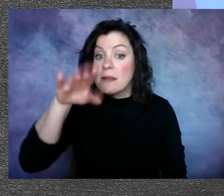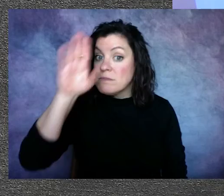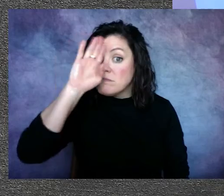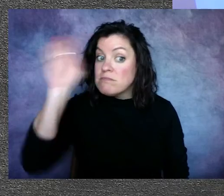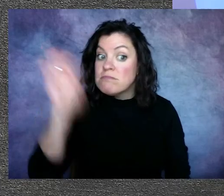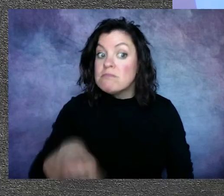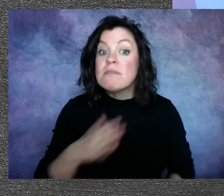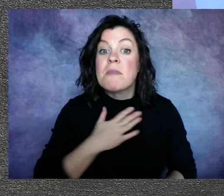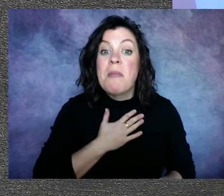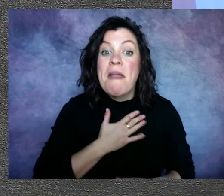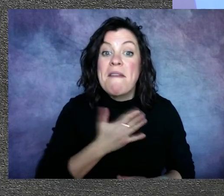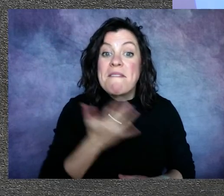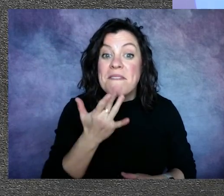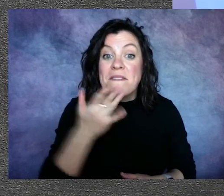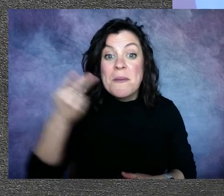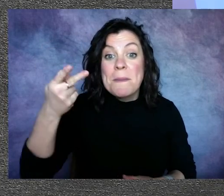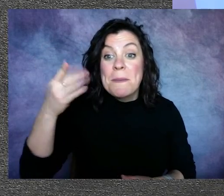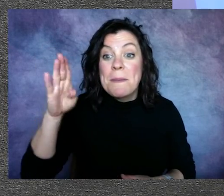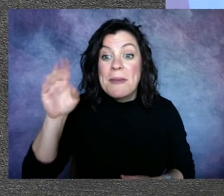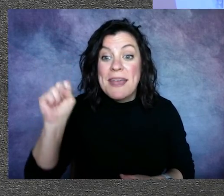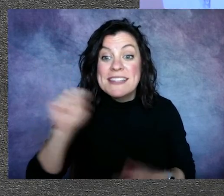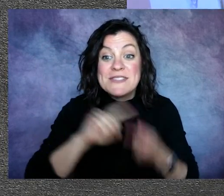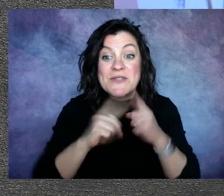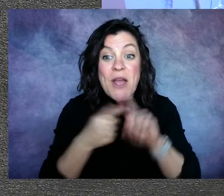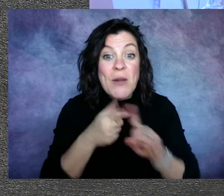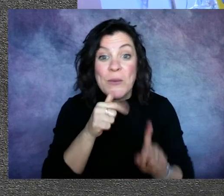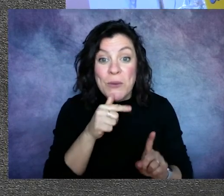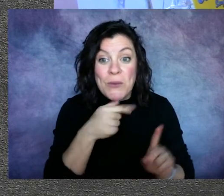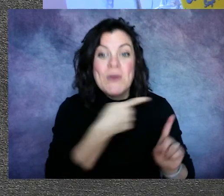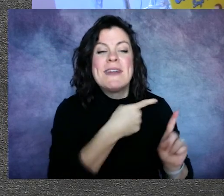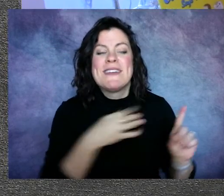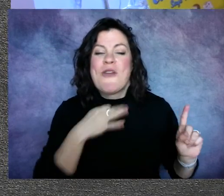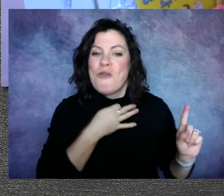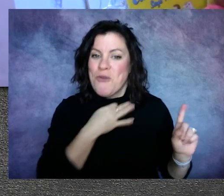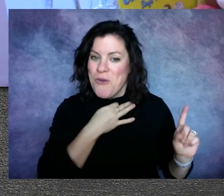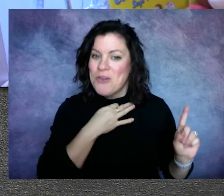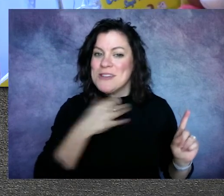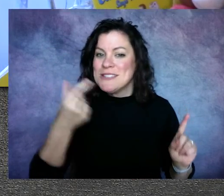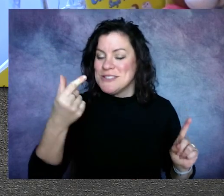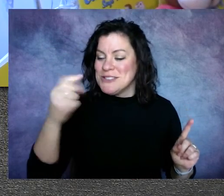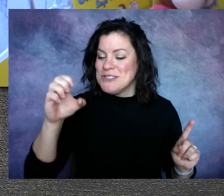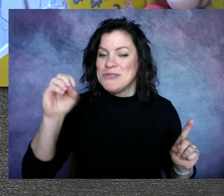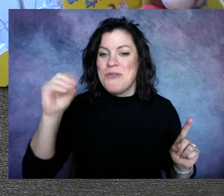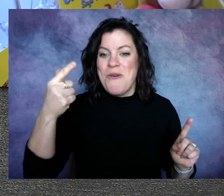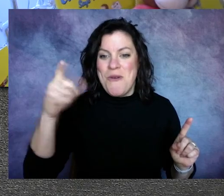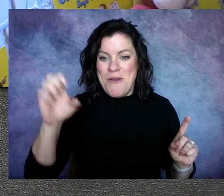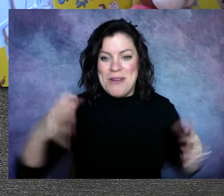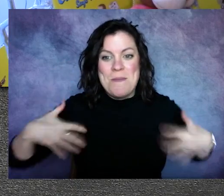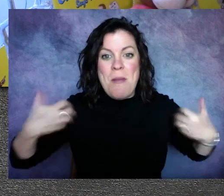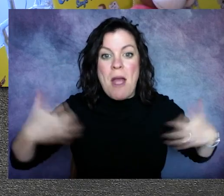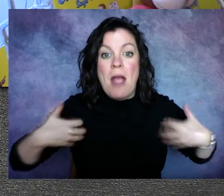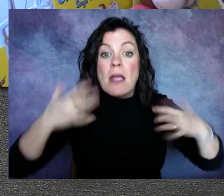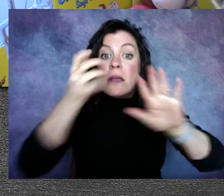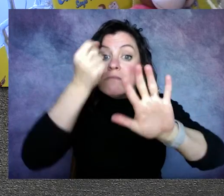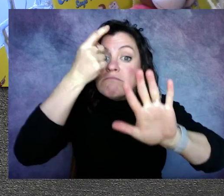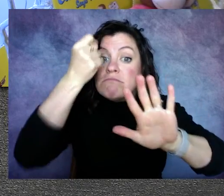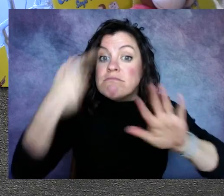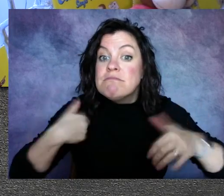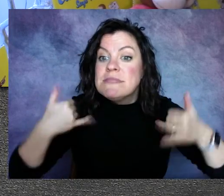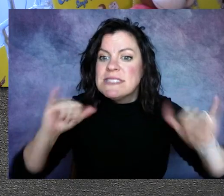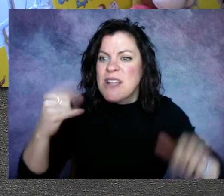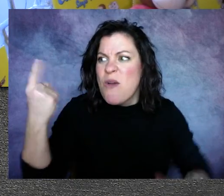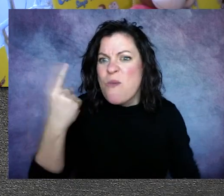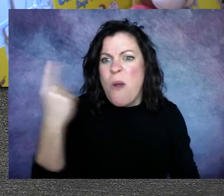Now, even though I told you my very favorite PBS friend is this guy right here, Curious George, there's actually a PBS friend that I like